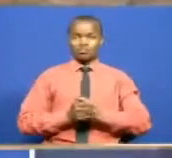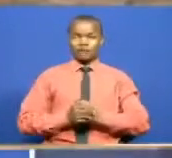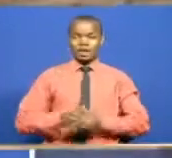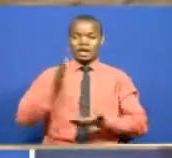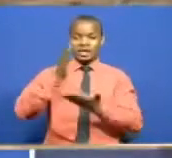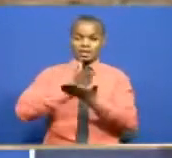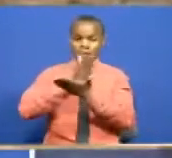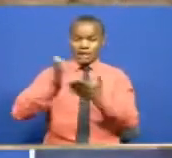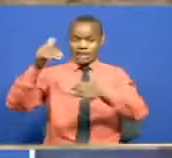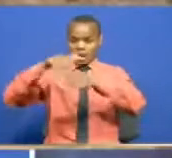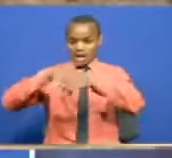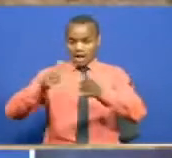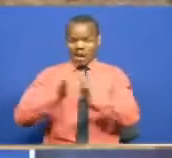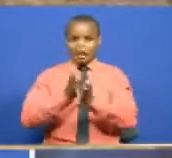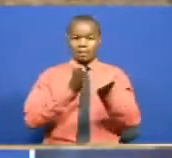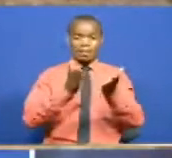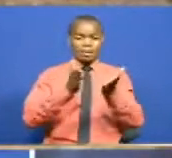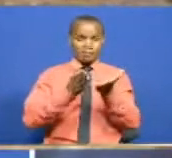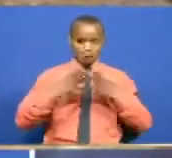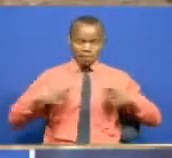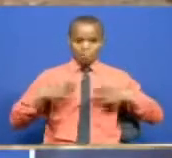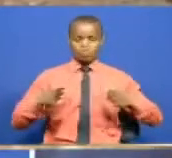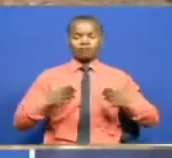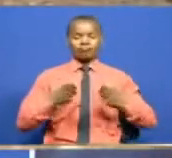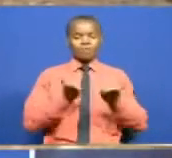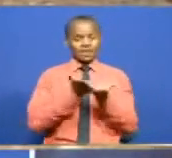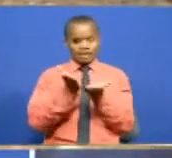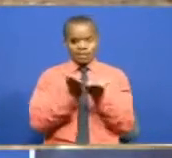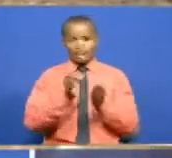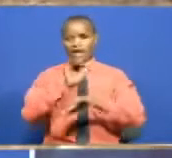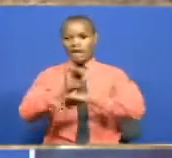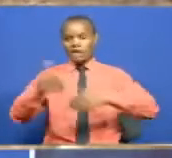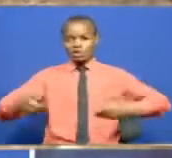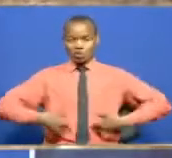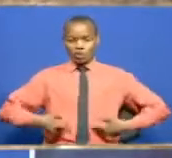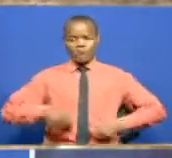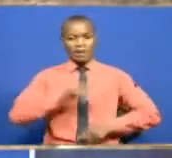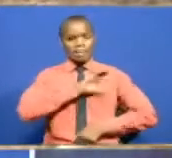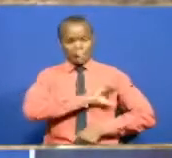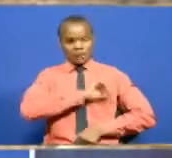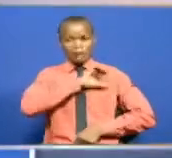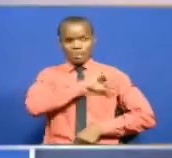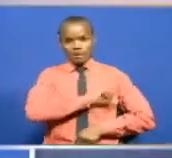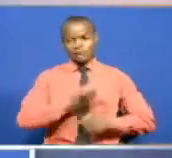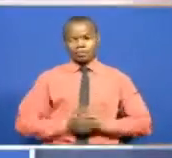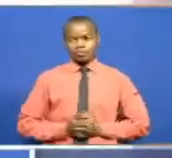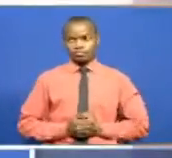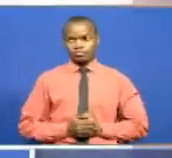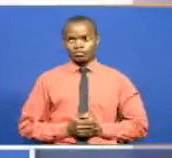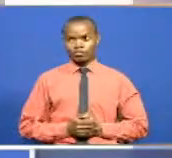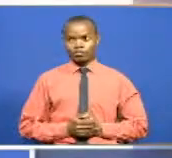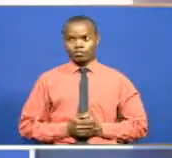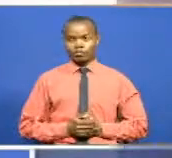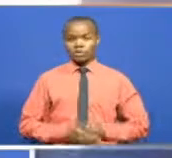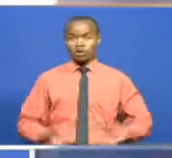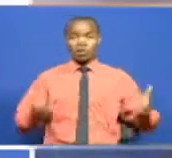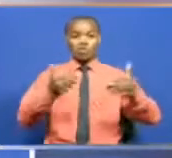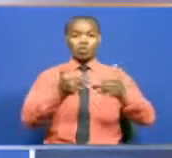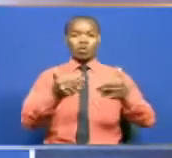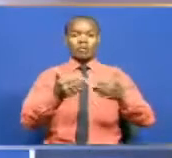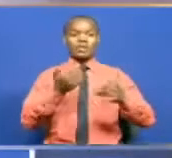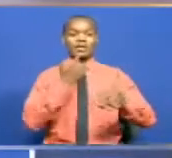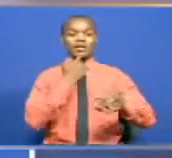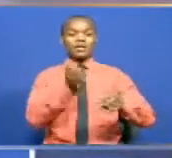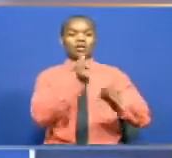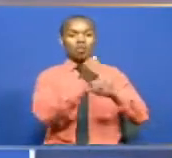and Citizen Services, are appealing for patience among the youth under the Kazi Mtaani program. The committee notified workers